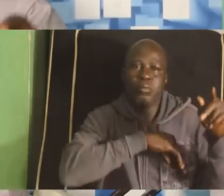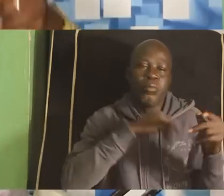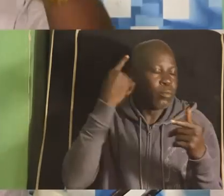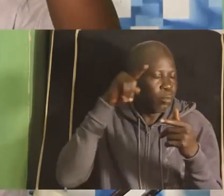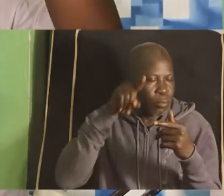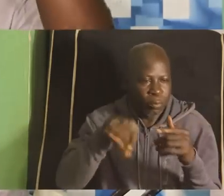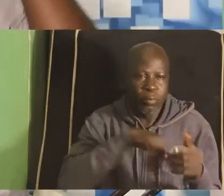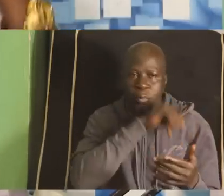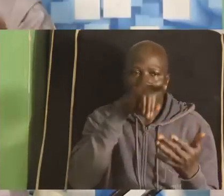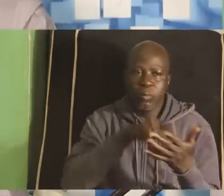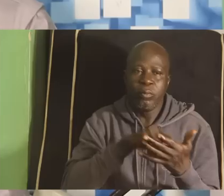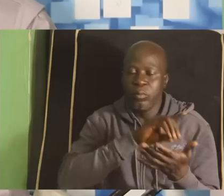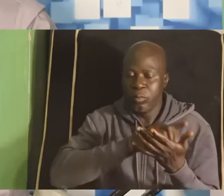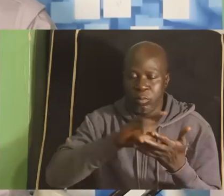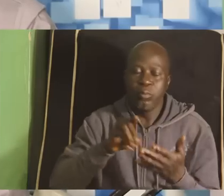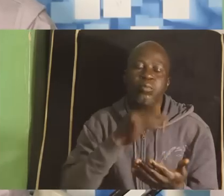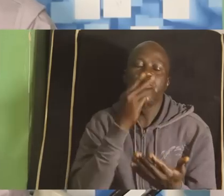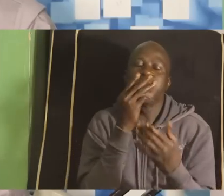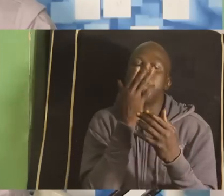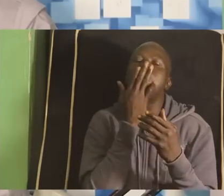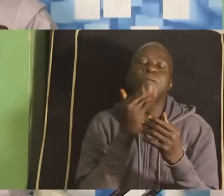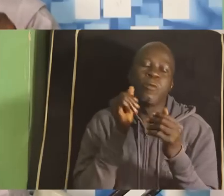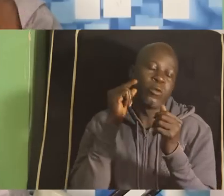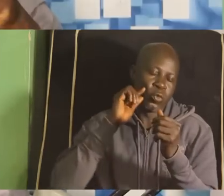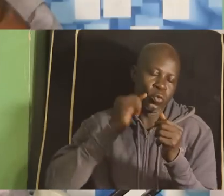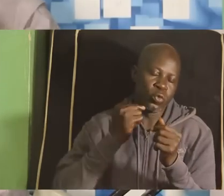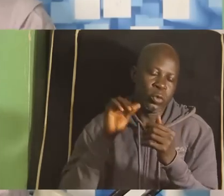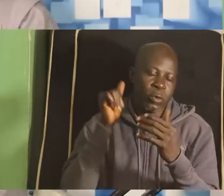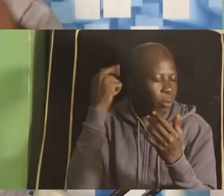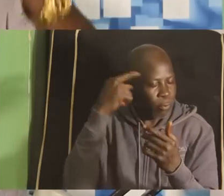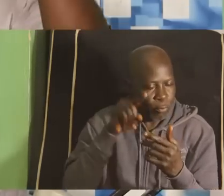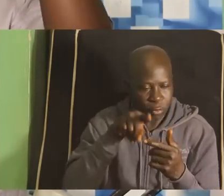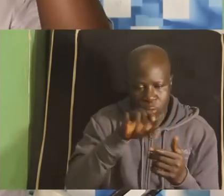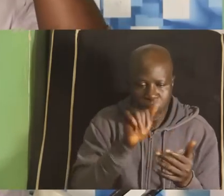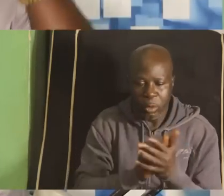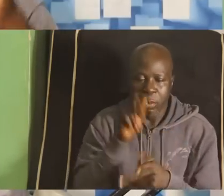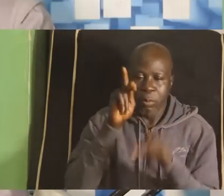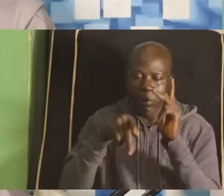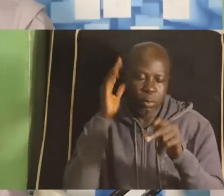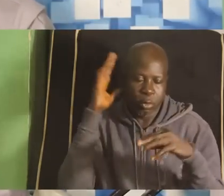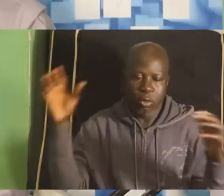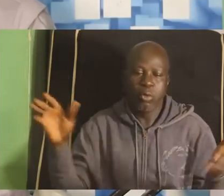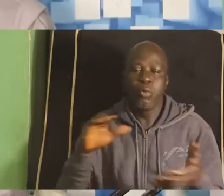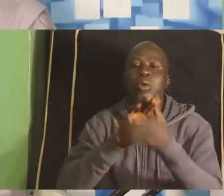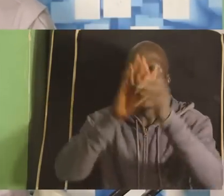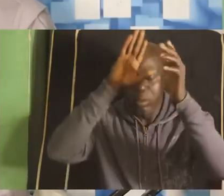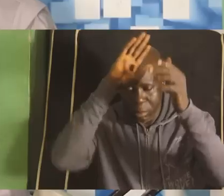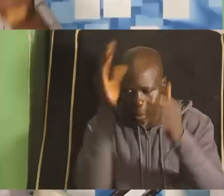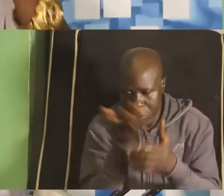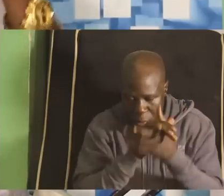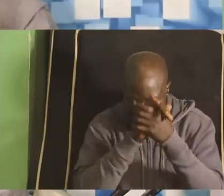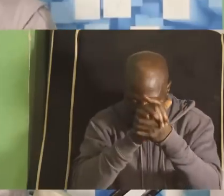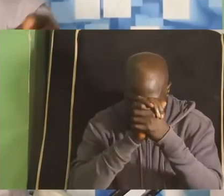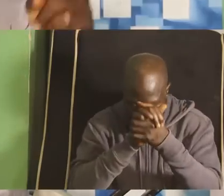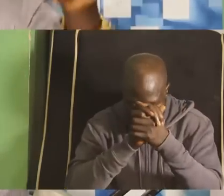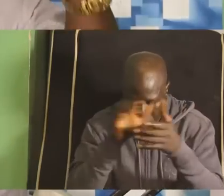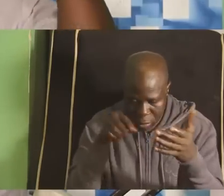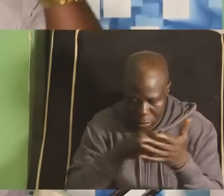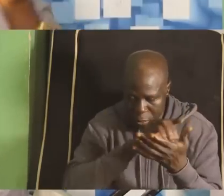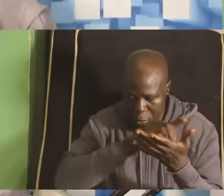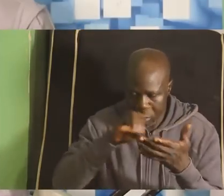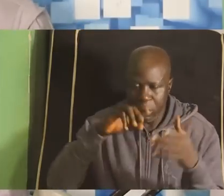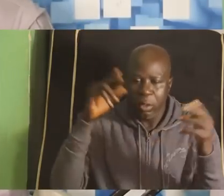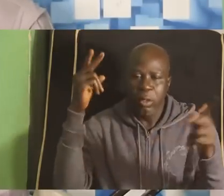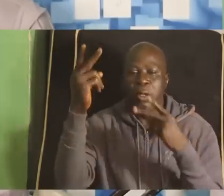you ose yi ma do fun o amen lo se wa ki oku orire amen congratulate you this ayo ma